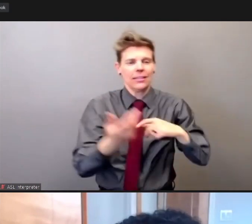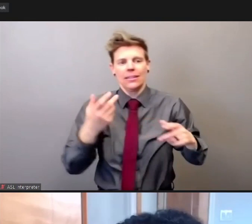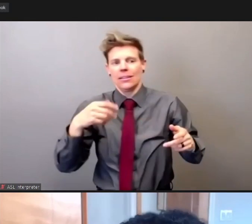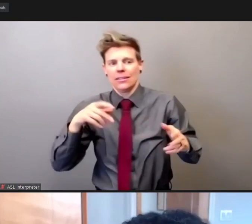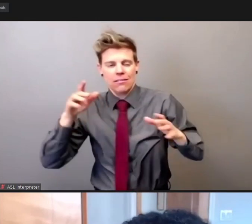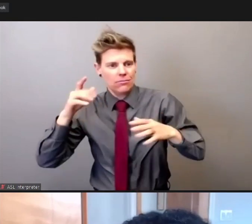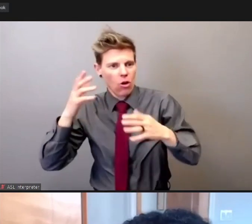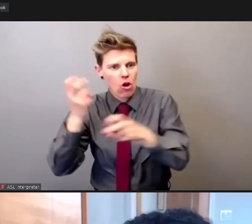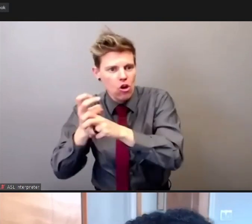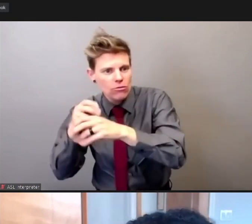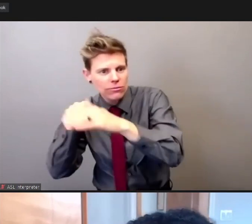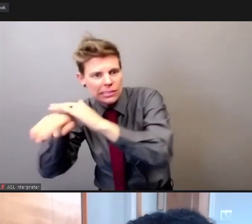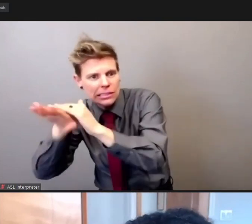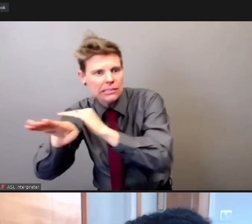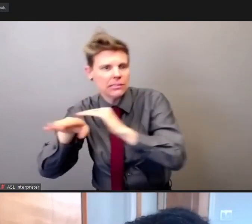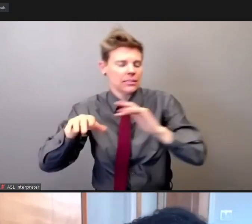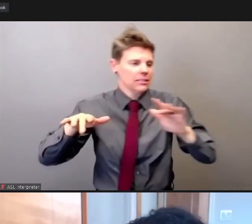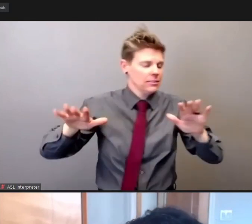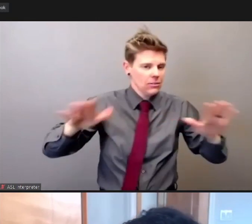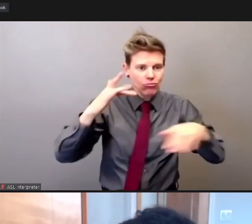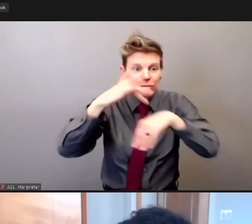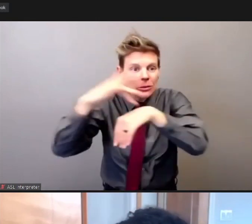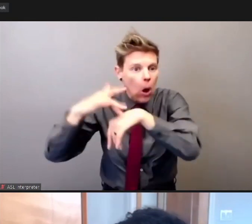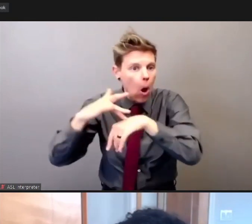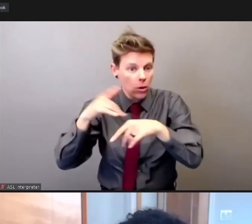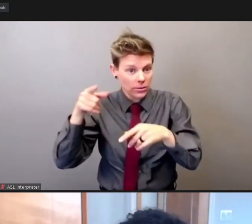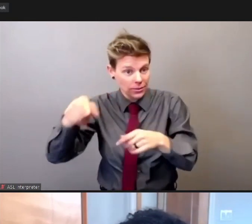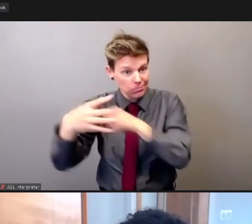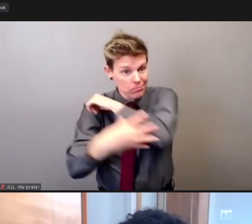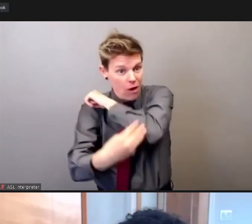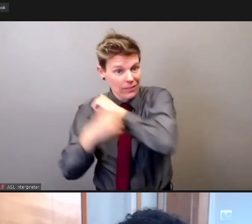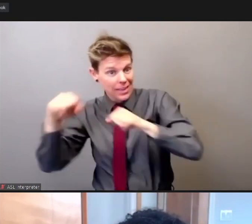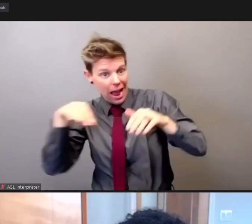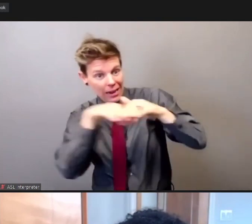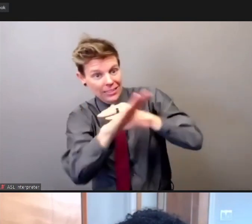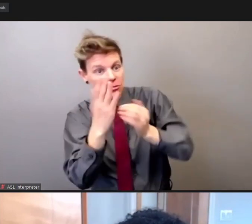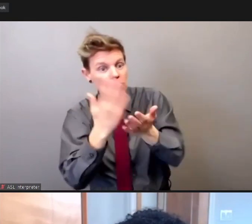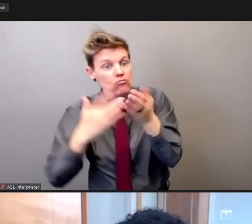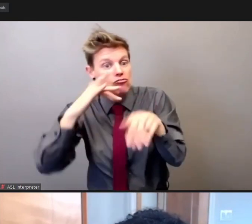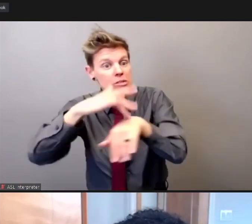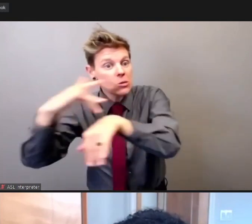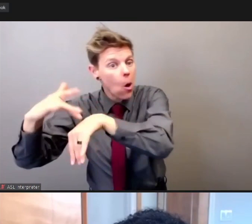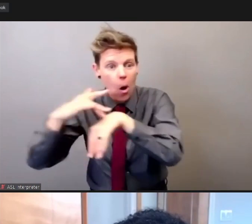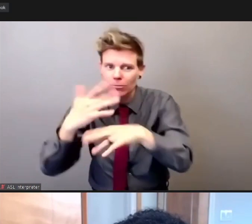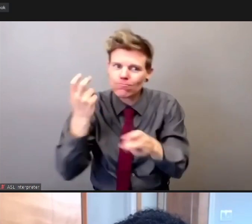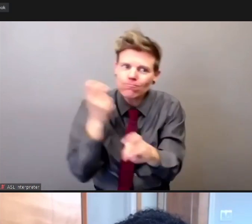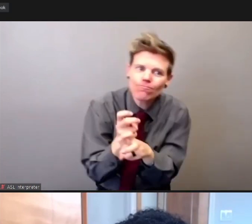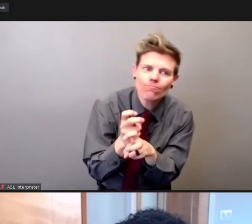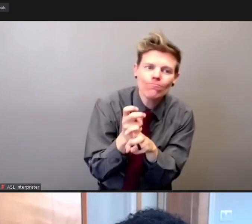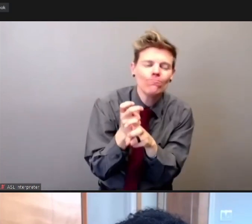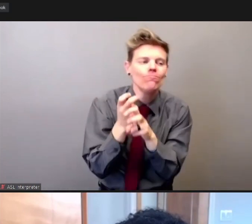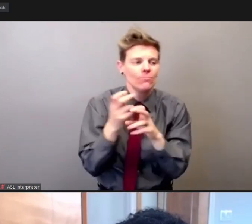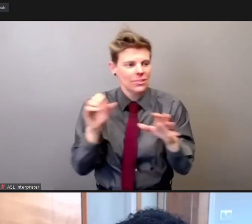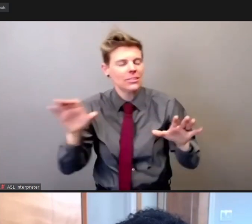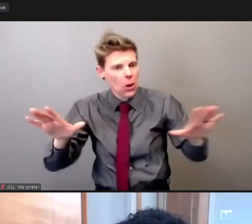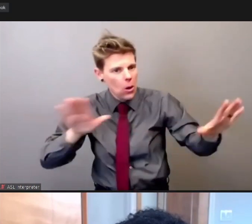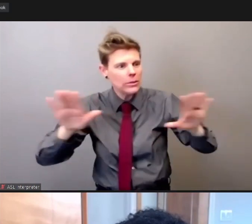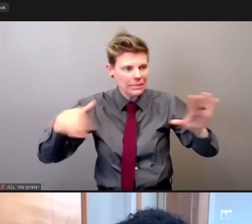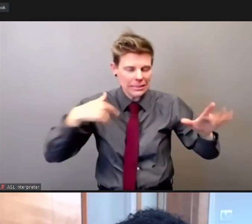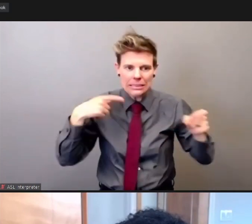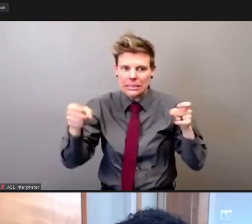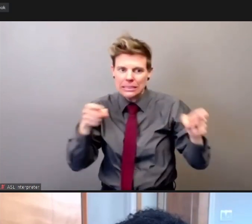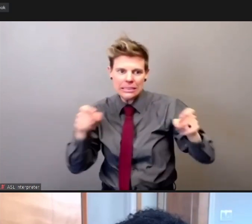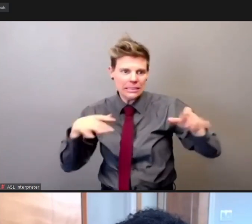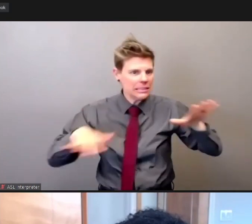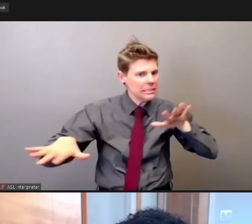of circumstances that require us to actually work harder than some of our neighbors. And as a result, we've not lost